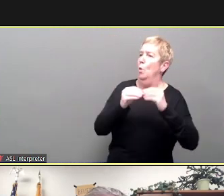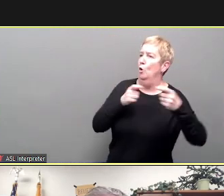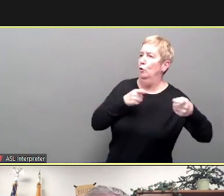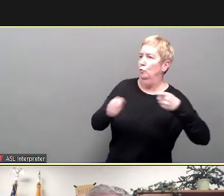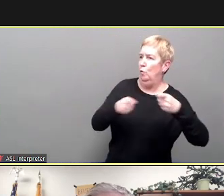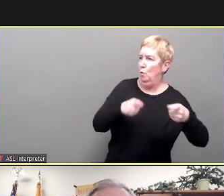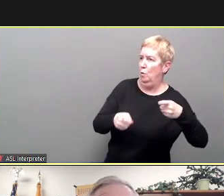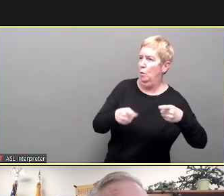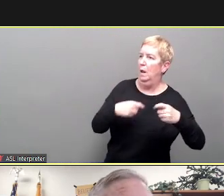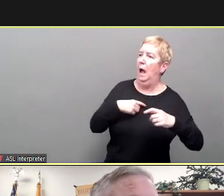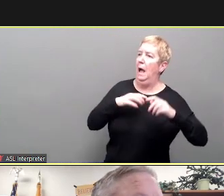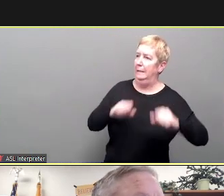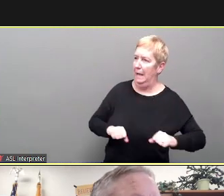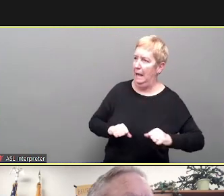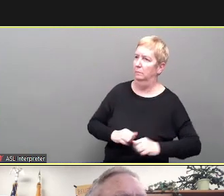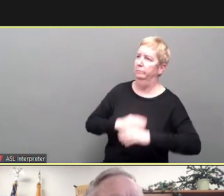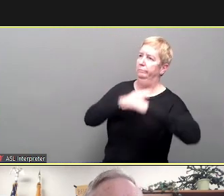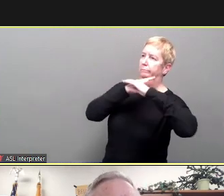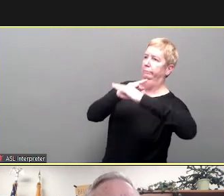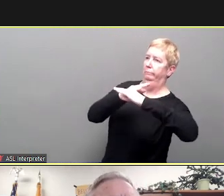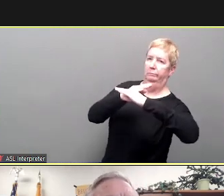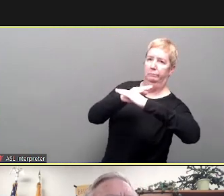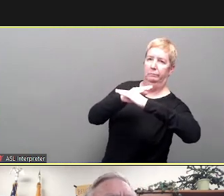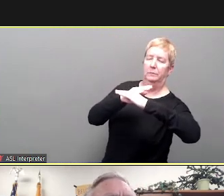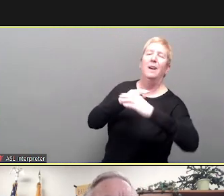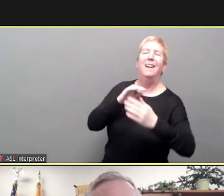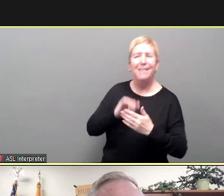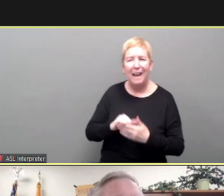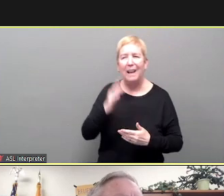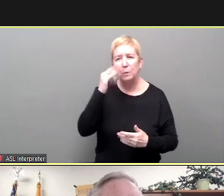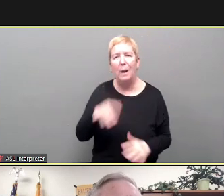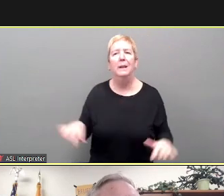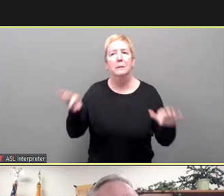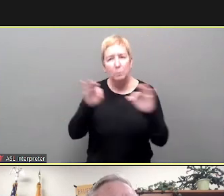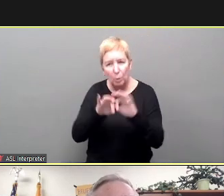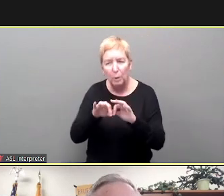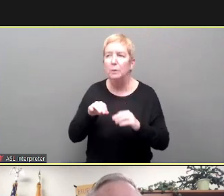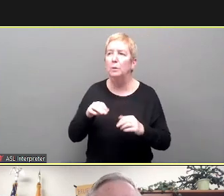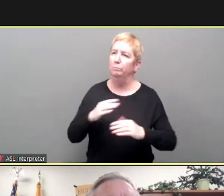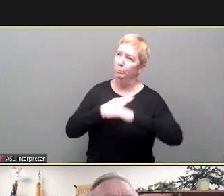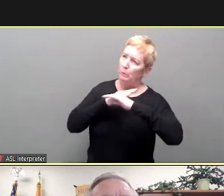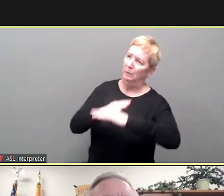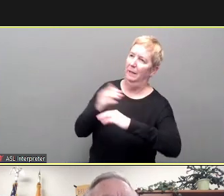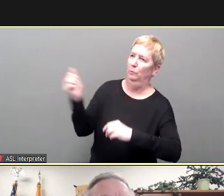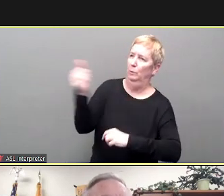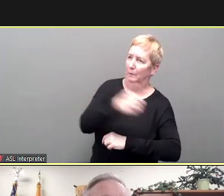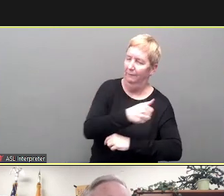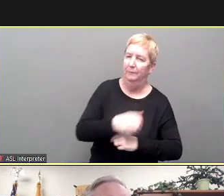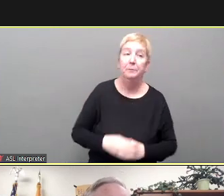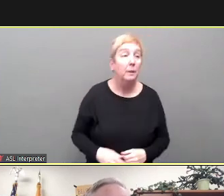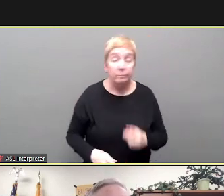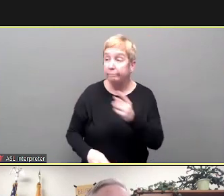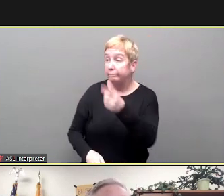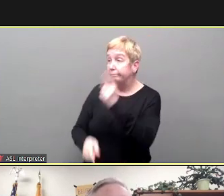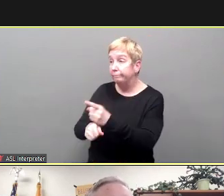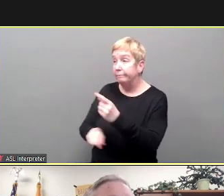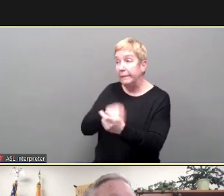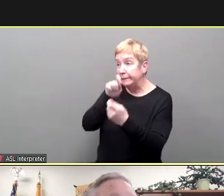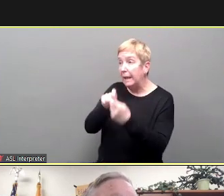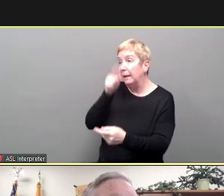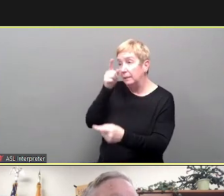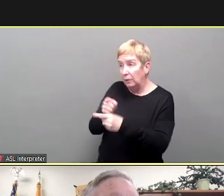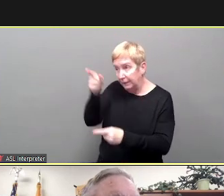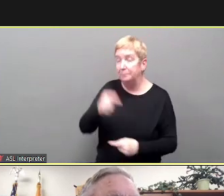that disease, and that's why it's so important to use all the measures that we have to protect yourself. Yeah, and that's exactly right. I mean, I'm doing